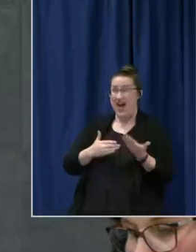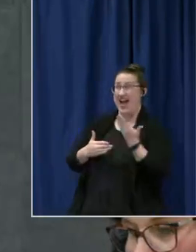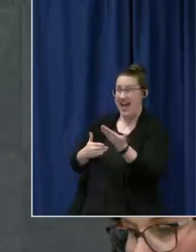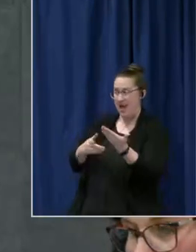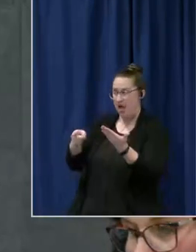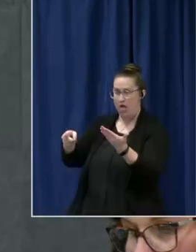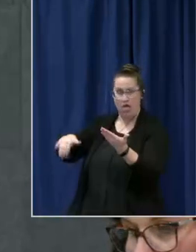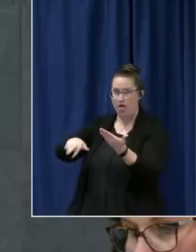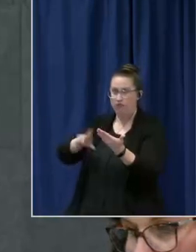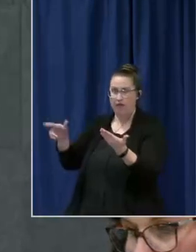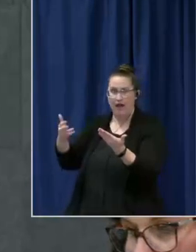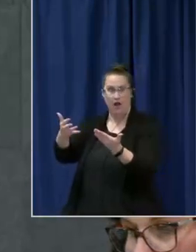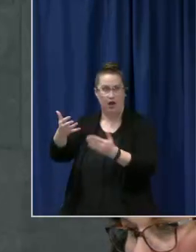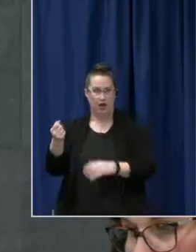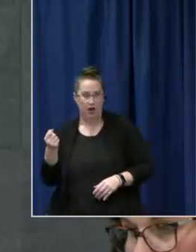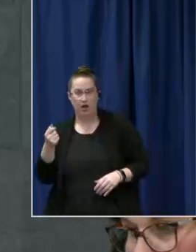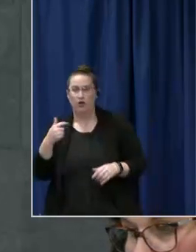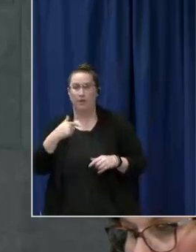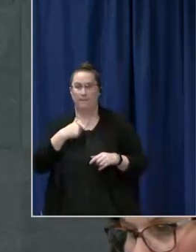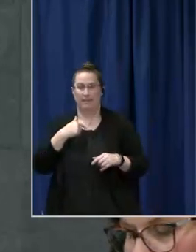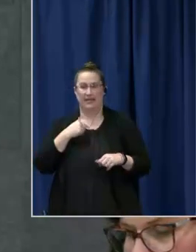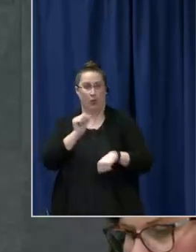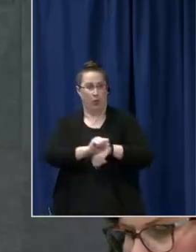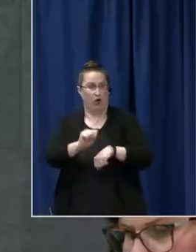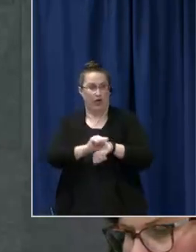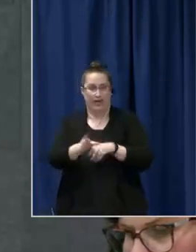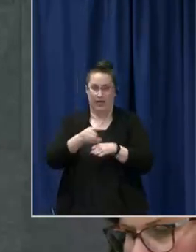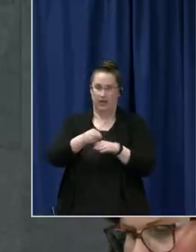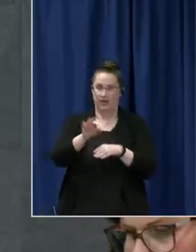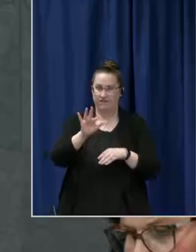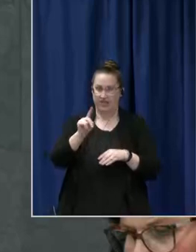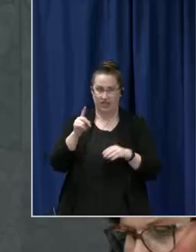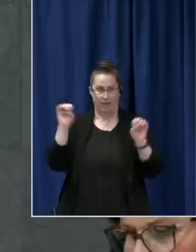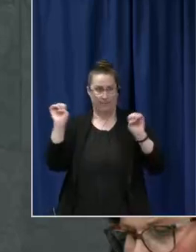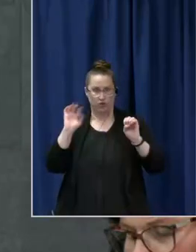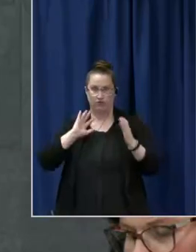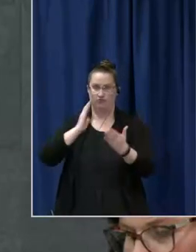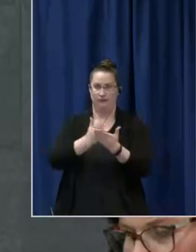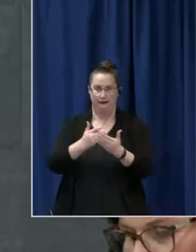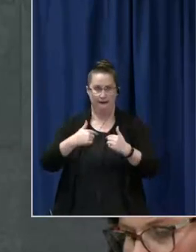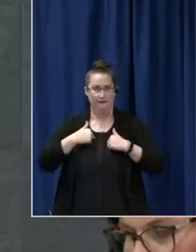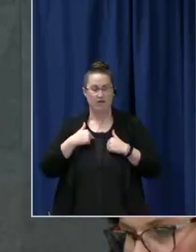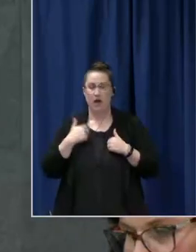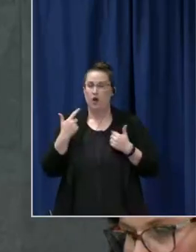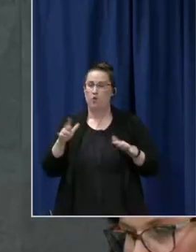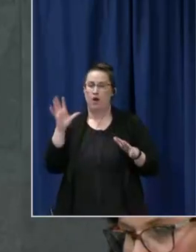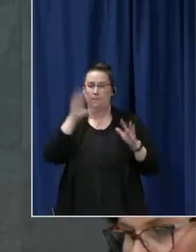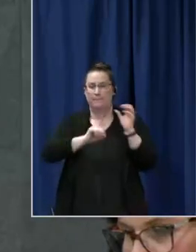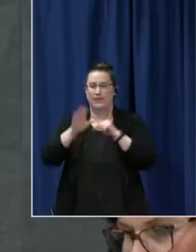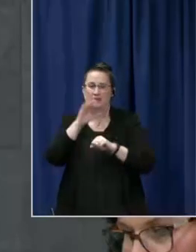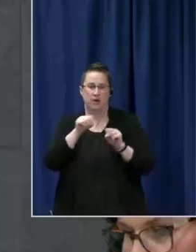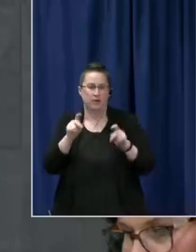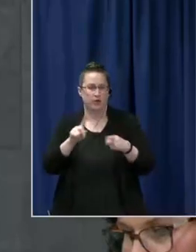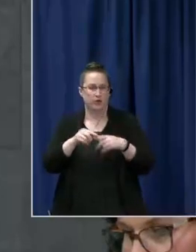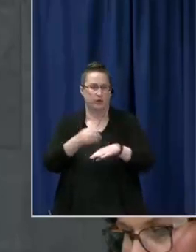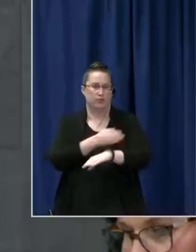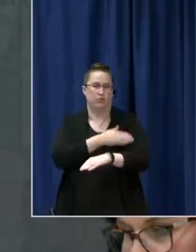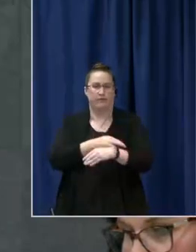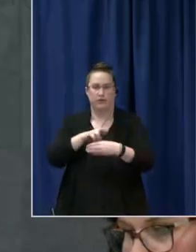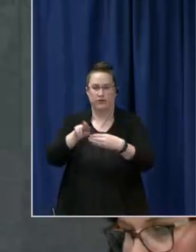receive it. And as a paramedic in the field, I want to not have those missed opportunities to improve